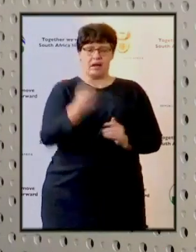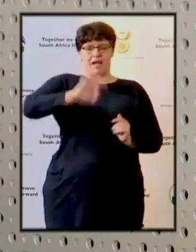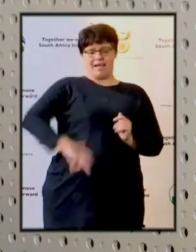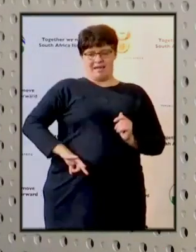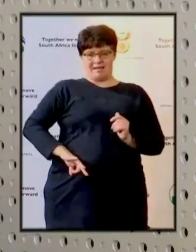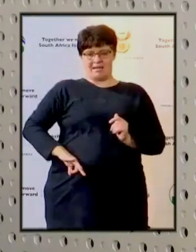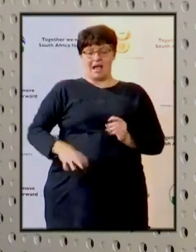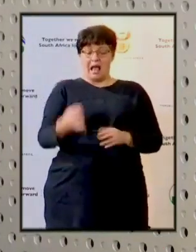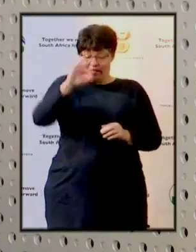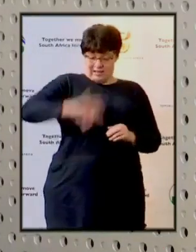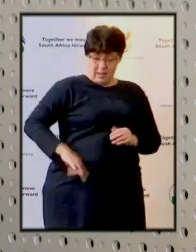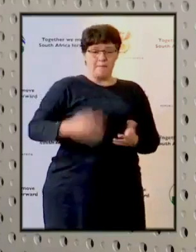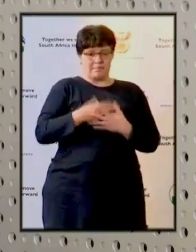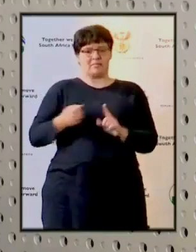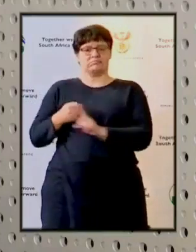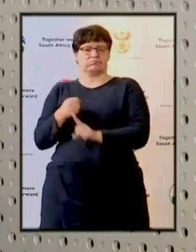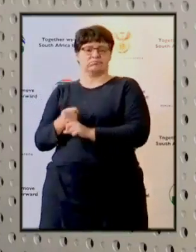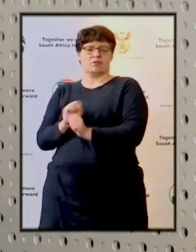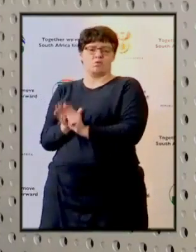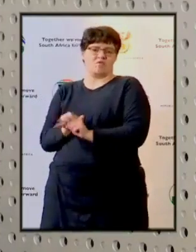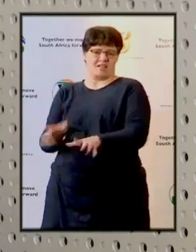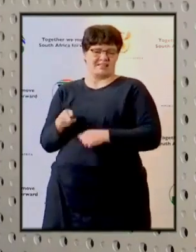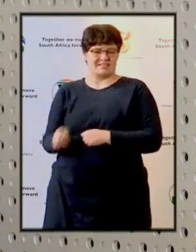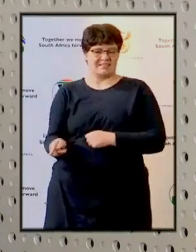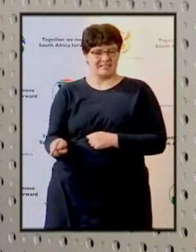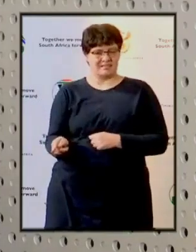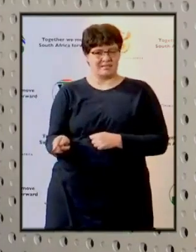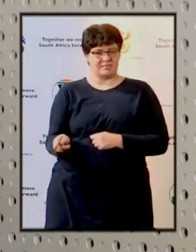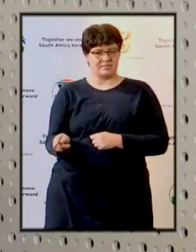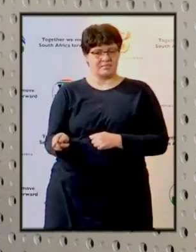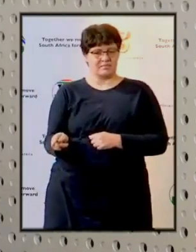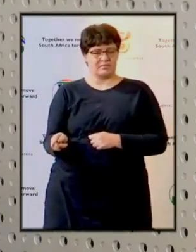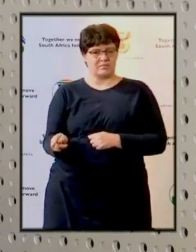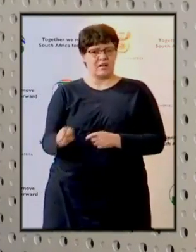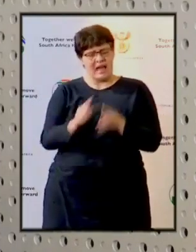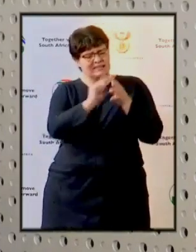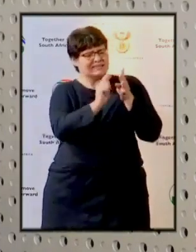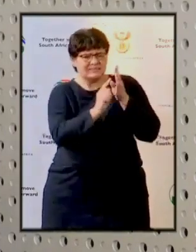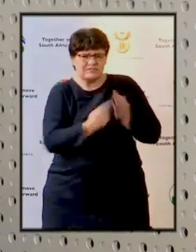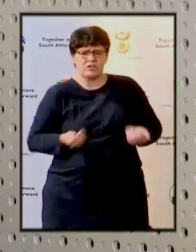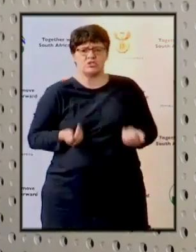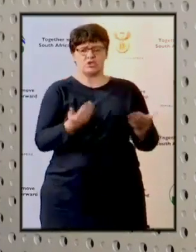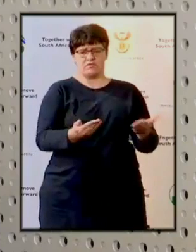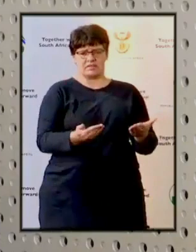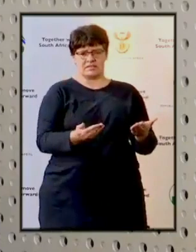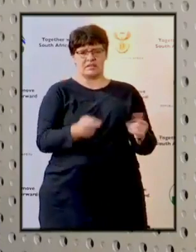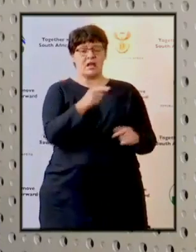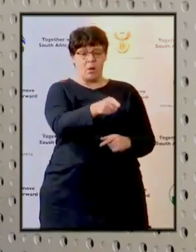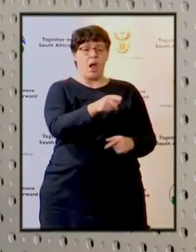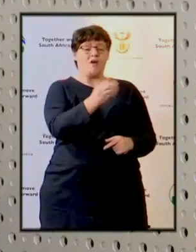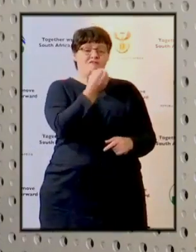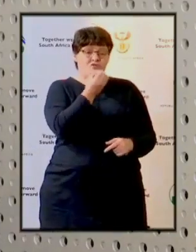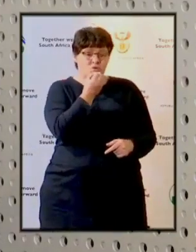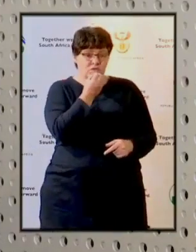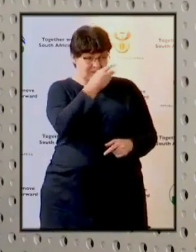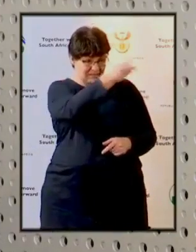fight COVID-19. It's about having packaging services open so that the food can be put